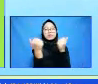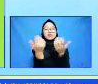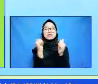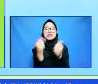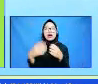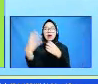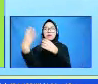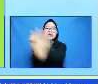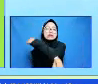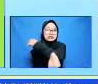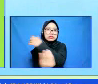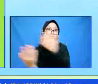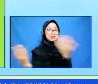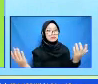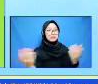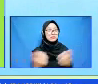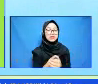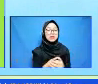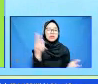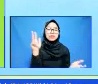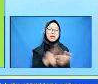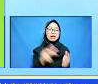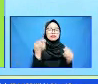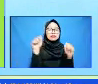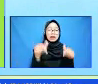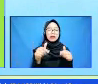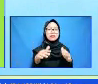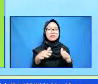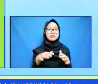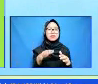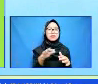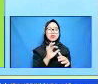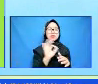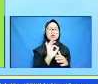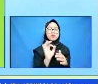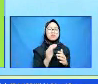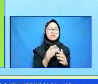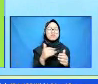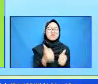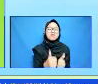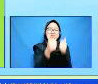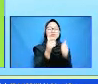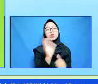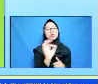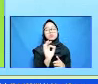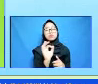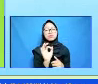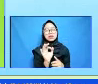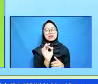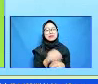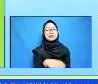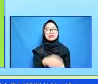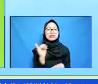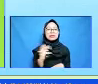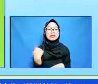want to ensure that we amplify women's voices, all the vulnerable groups, the farmers, on how